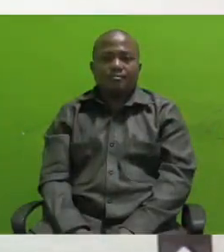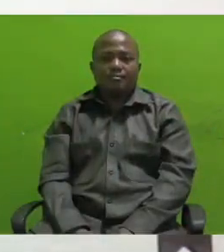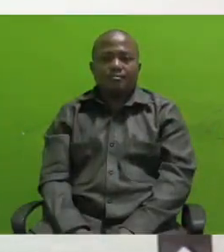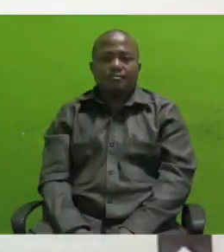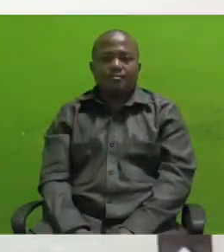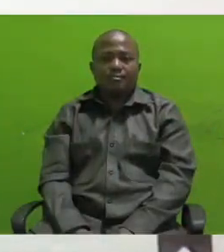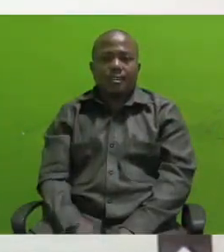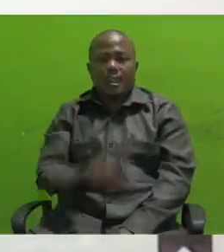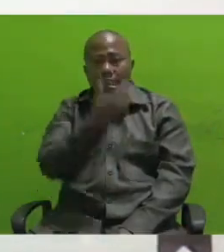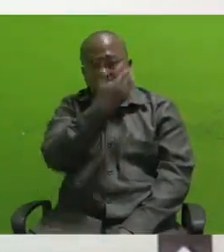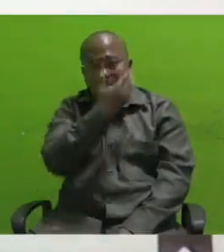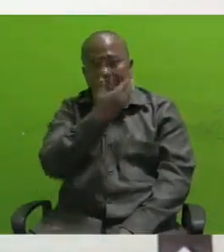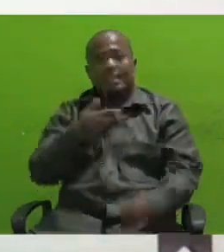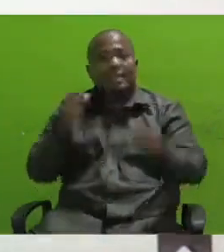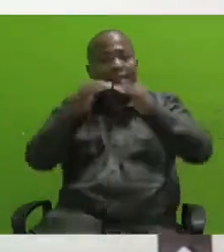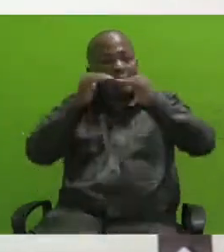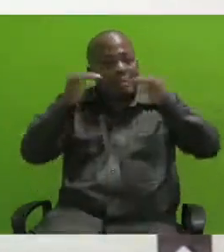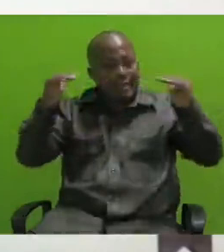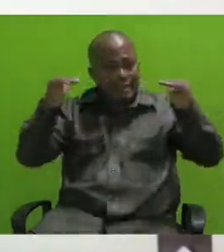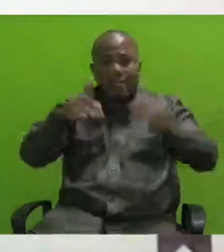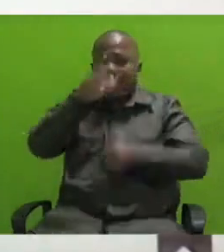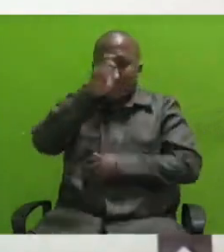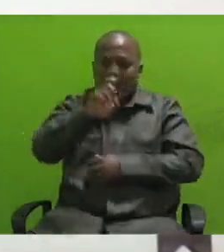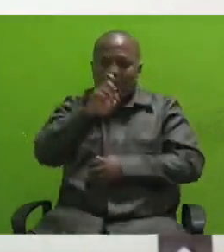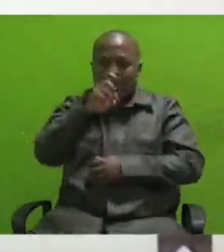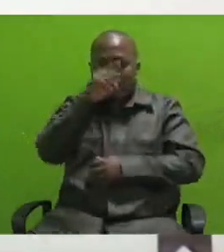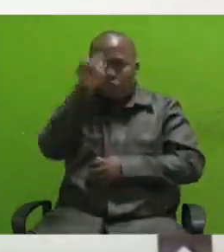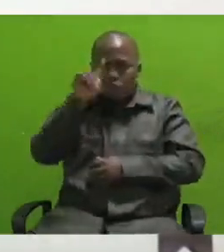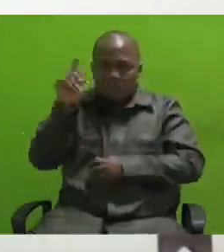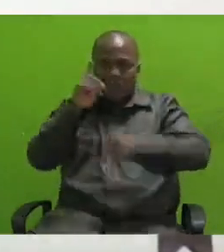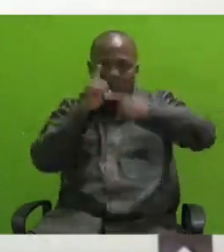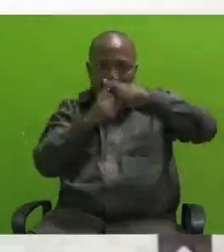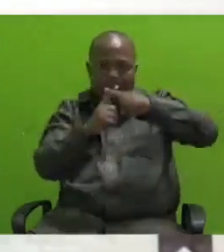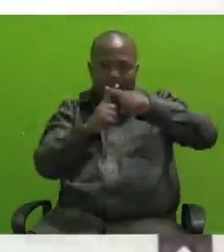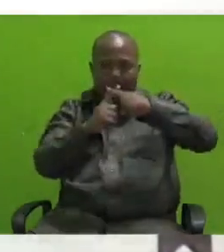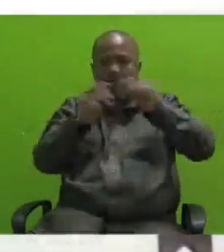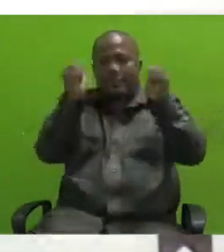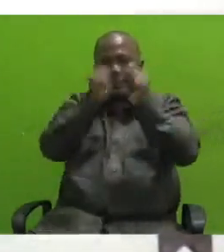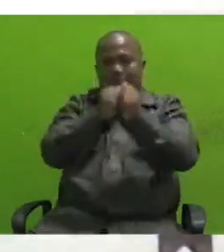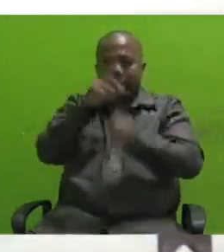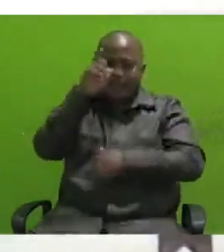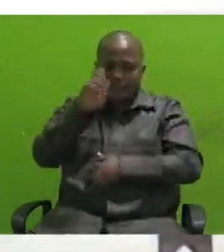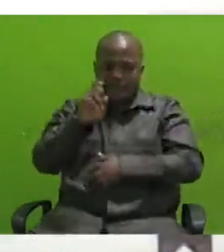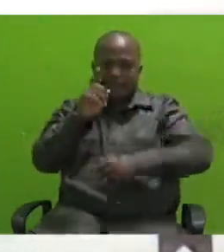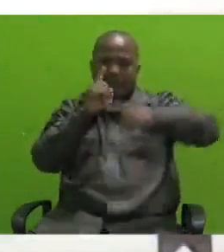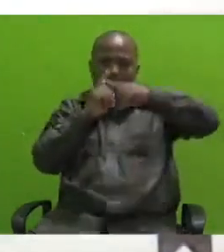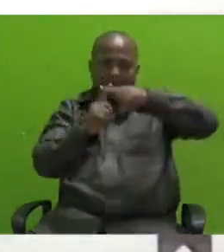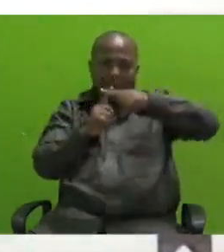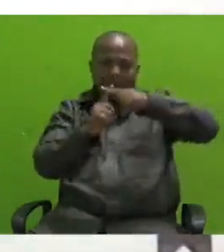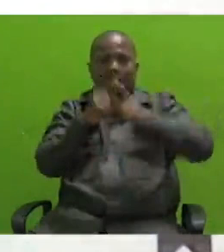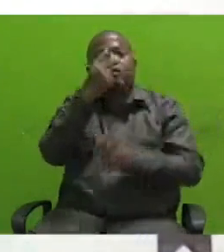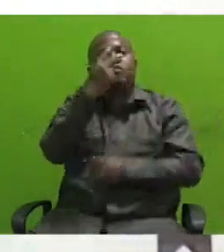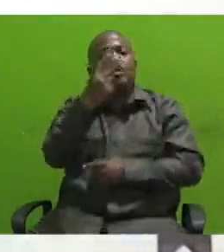is the same as x squared plus 10x plus